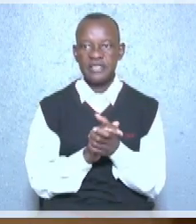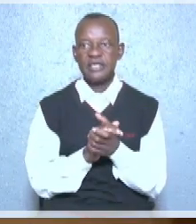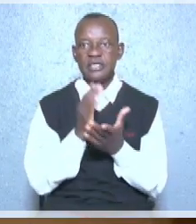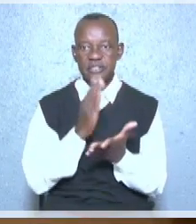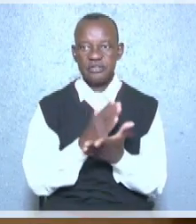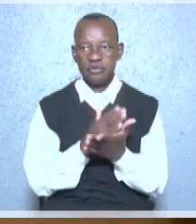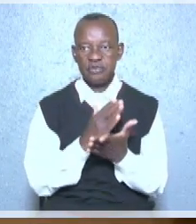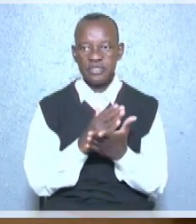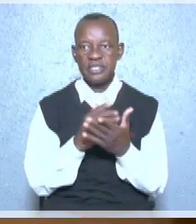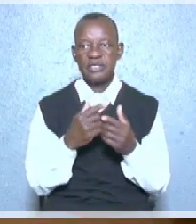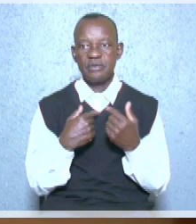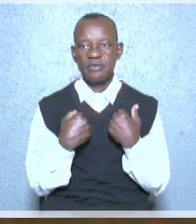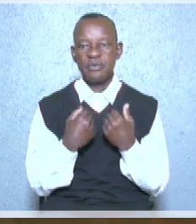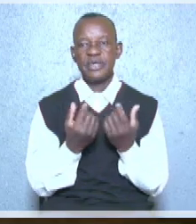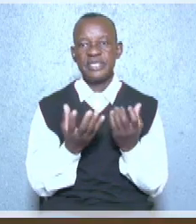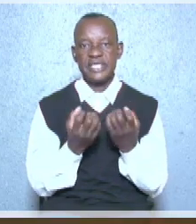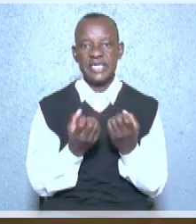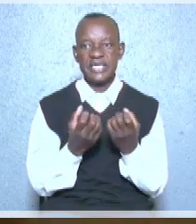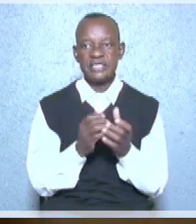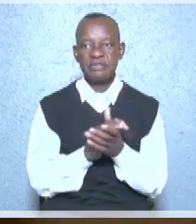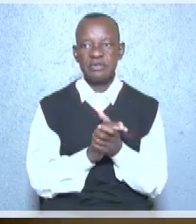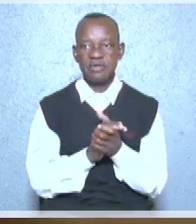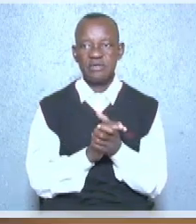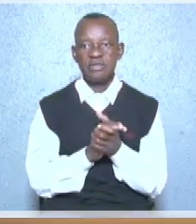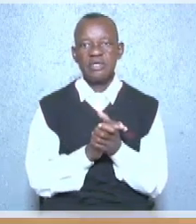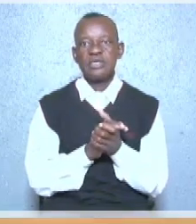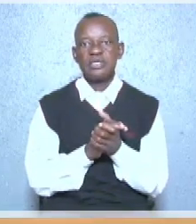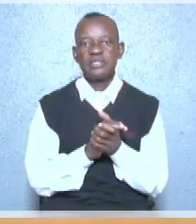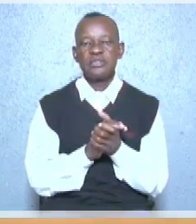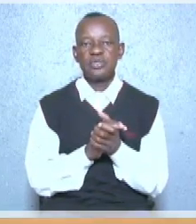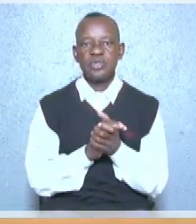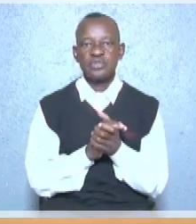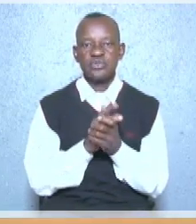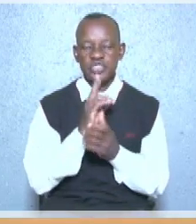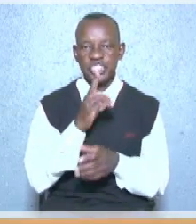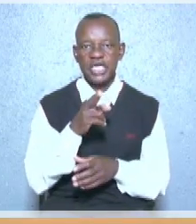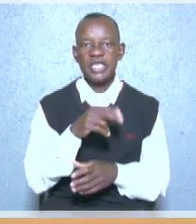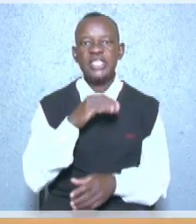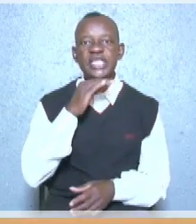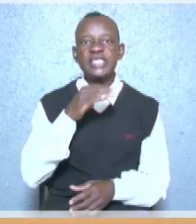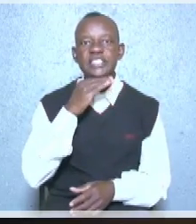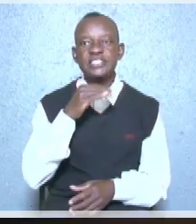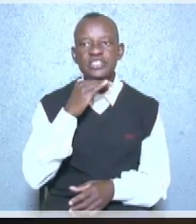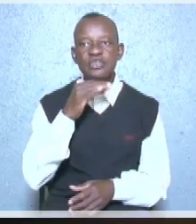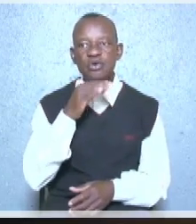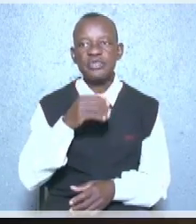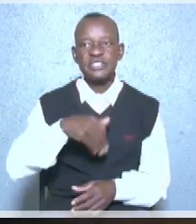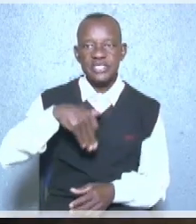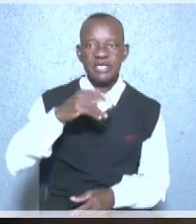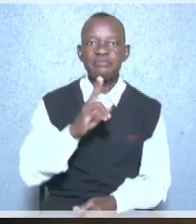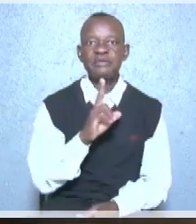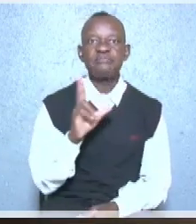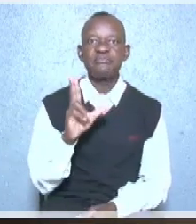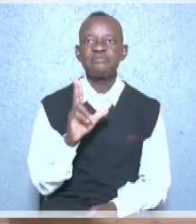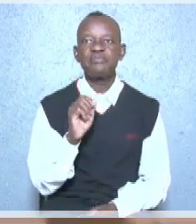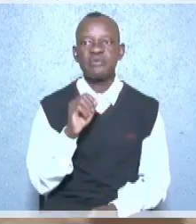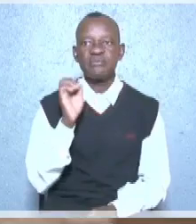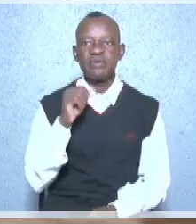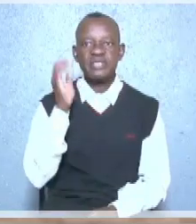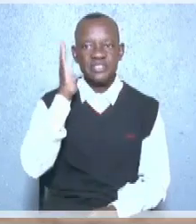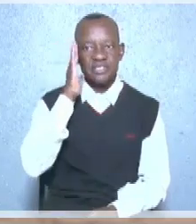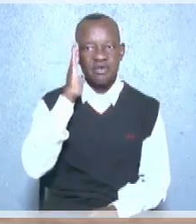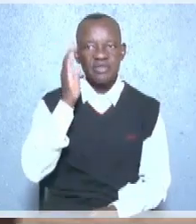told proper by Namibians. This was directed by an American director. I did